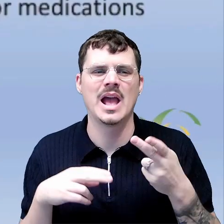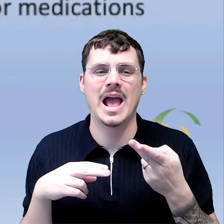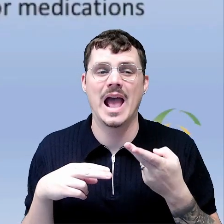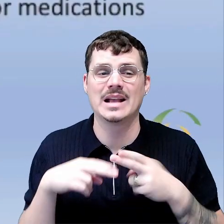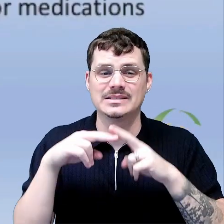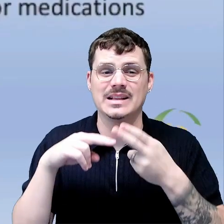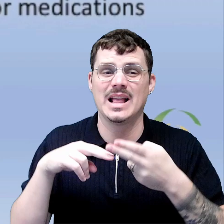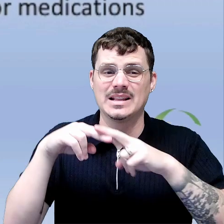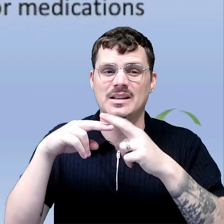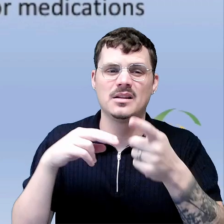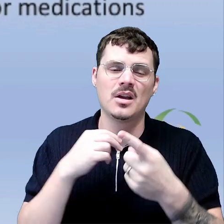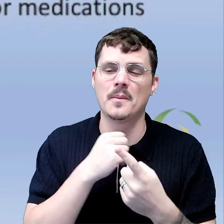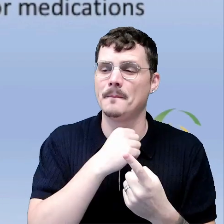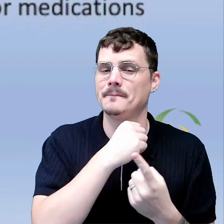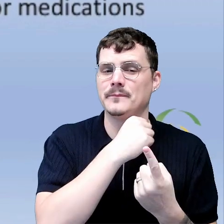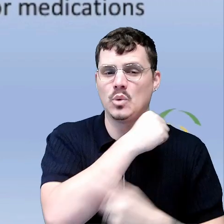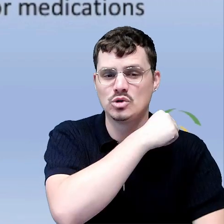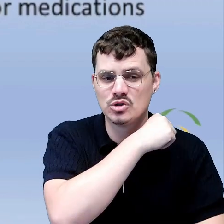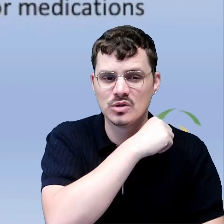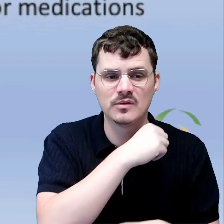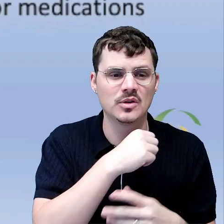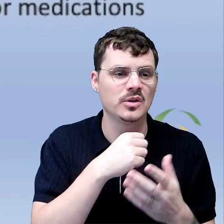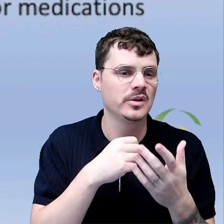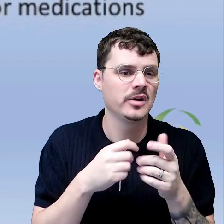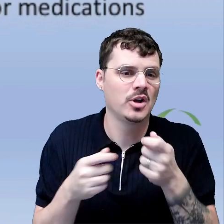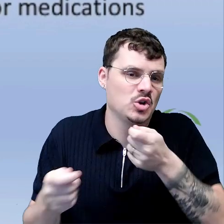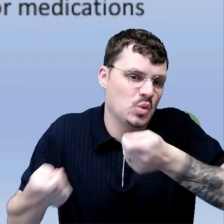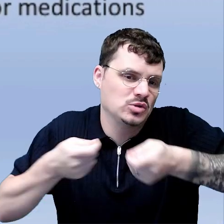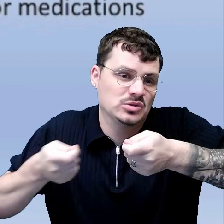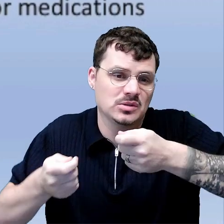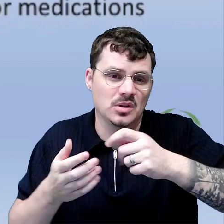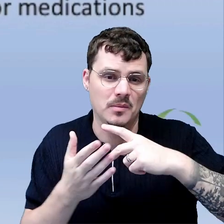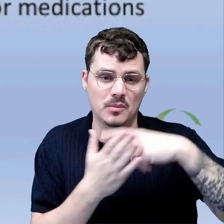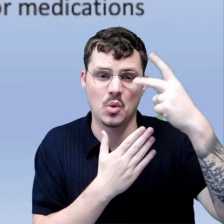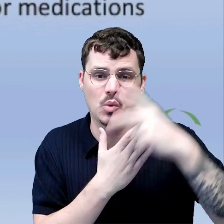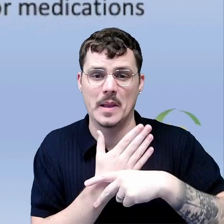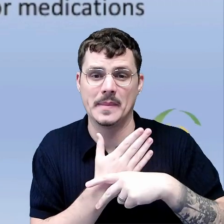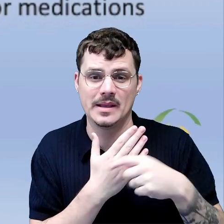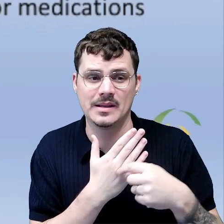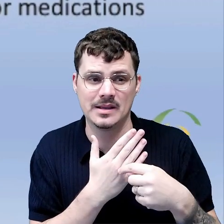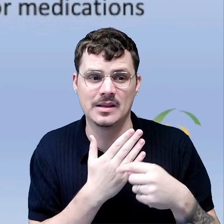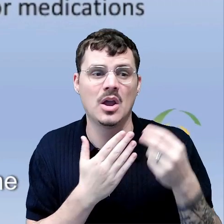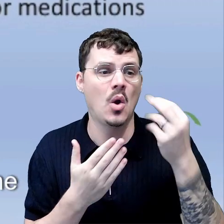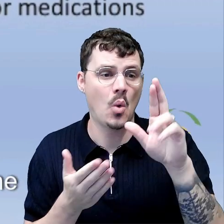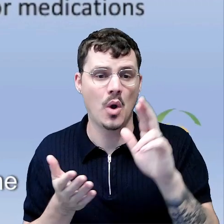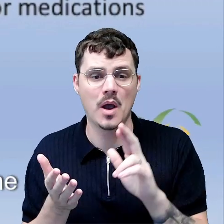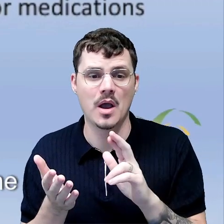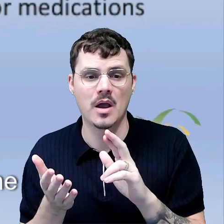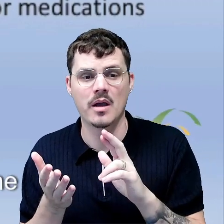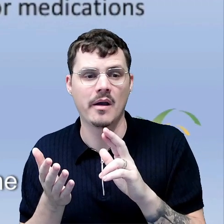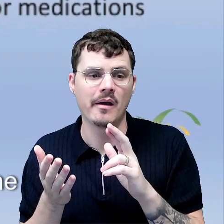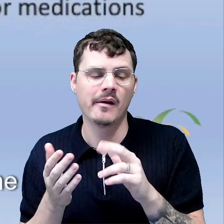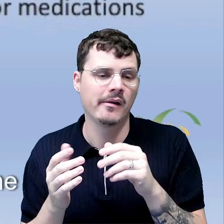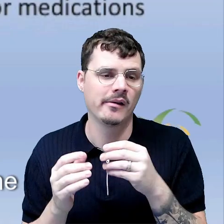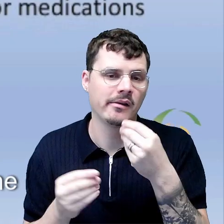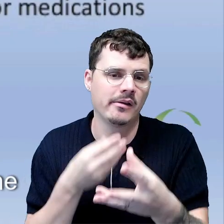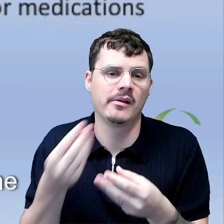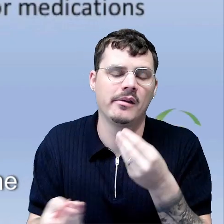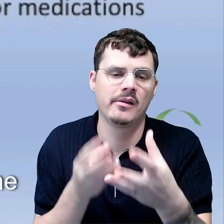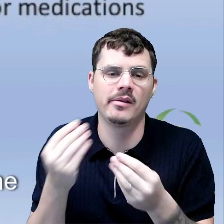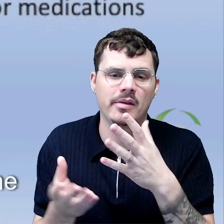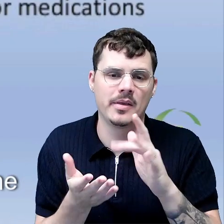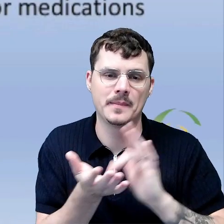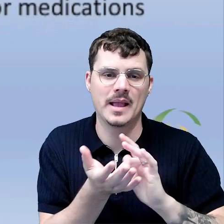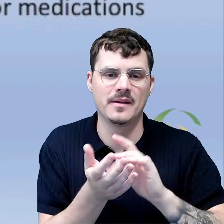escalating punitive, coercive, controlling programming, or heaping on a bunch of